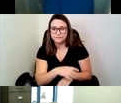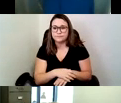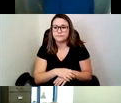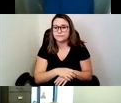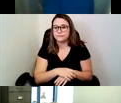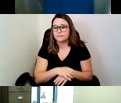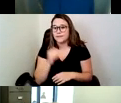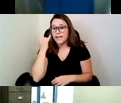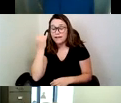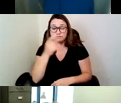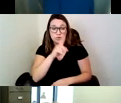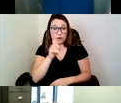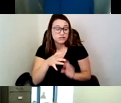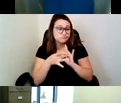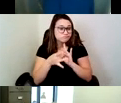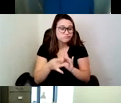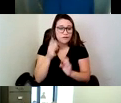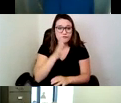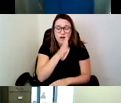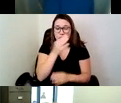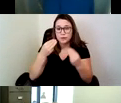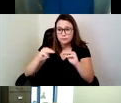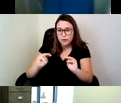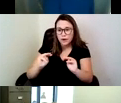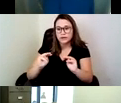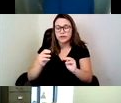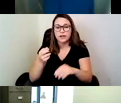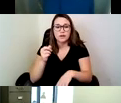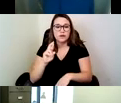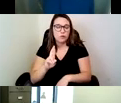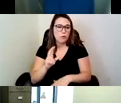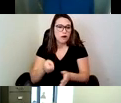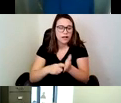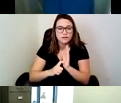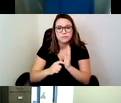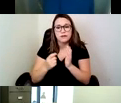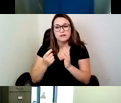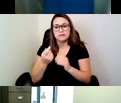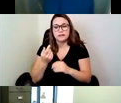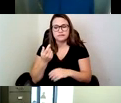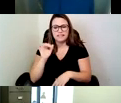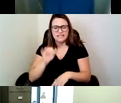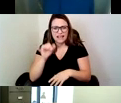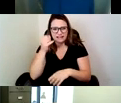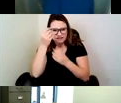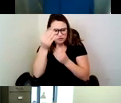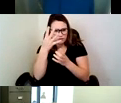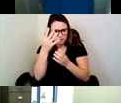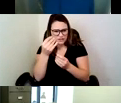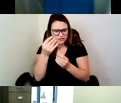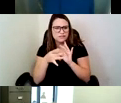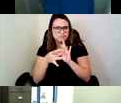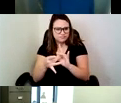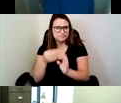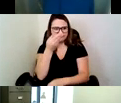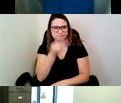farmers market coupons and eligibility. That information will be there. Information about respite will be there. Everything